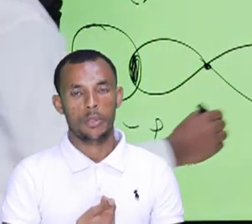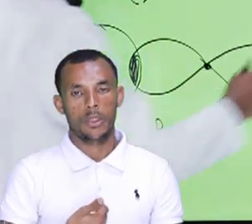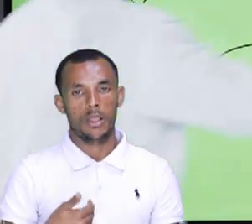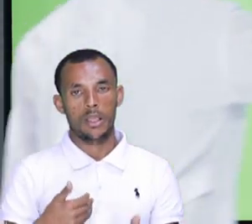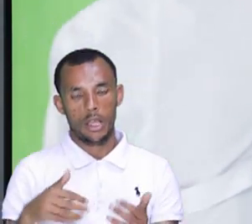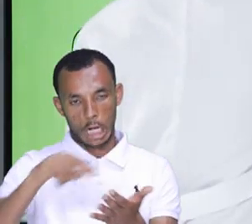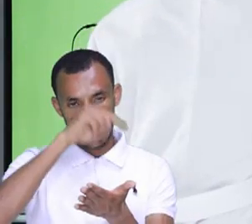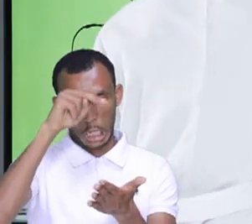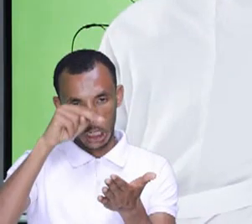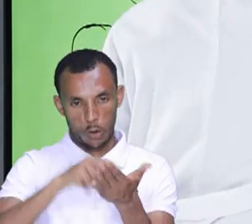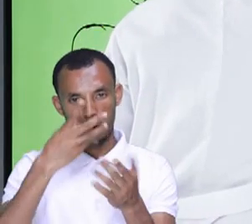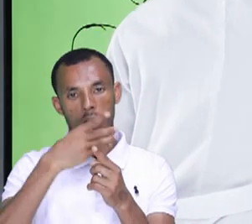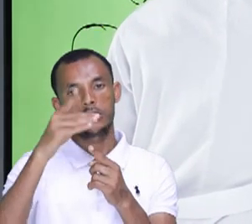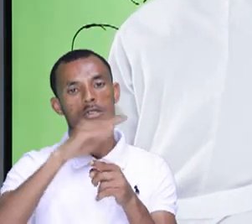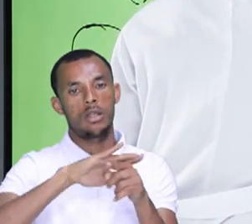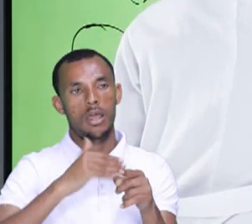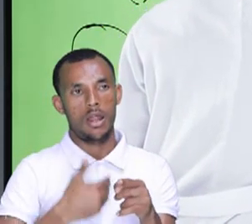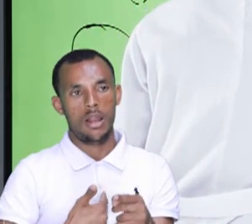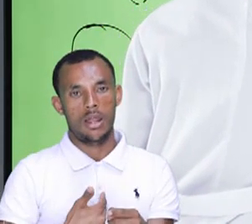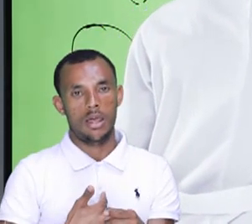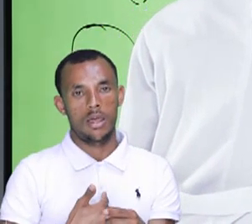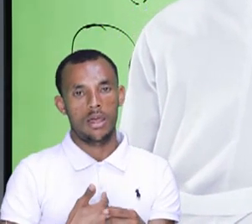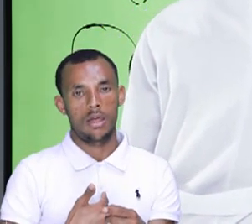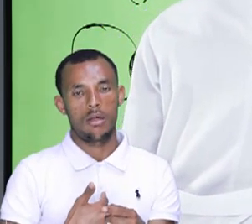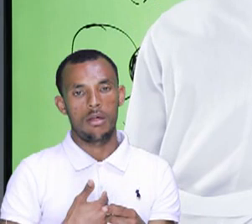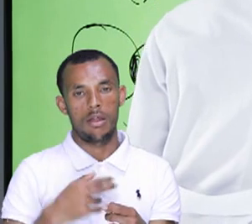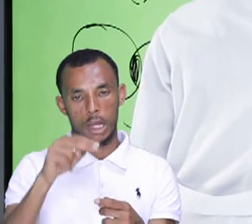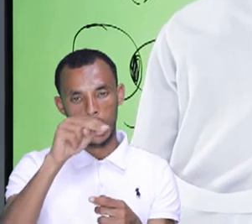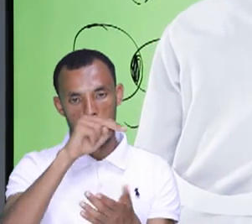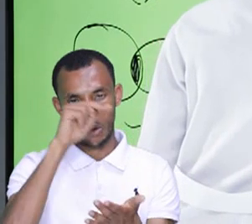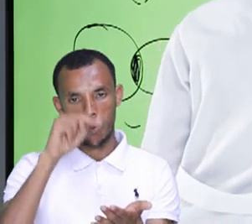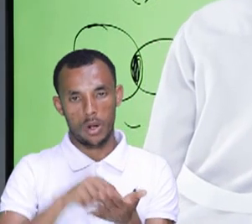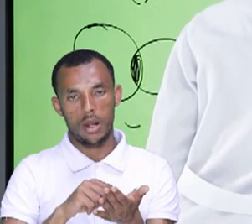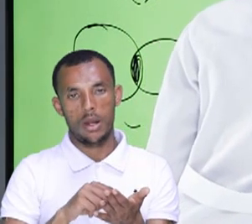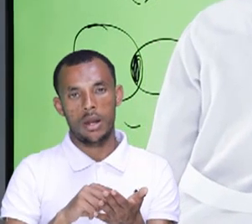along nuclear axis. Along nuclear